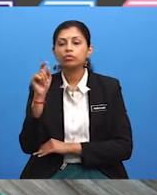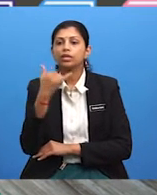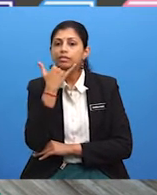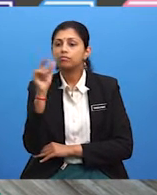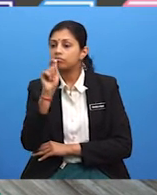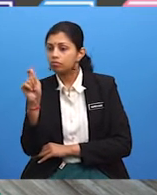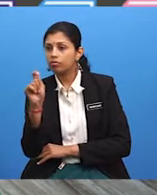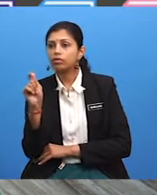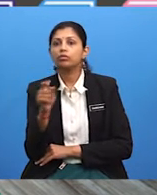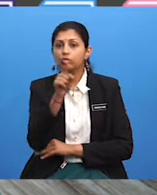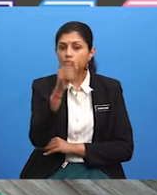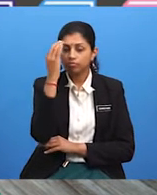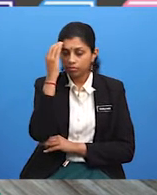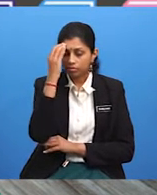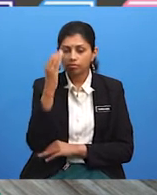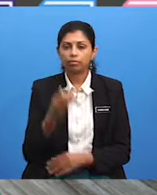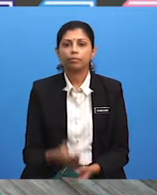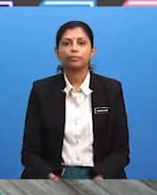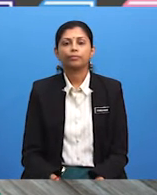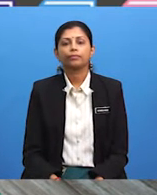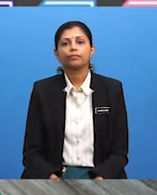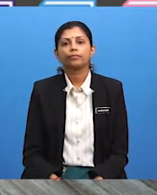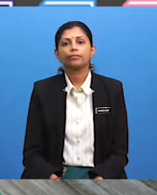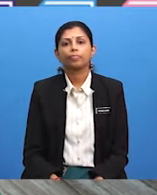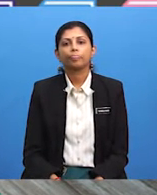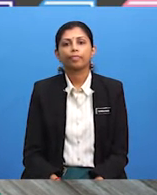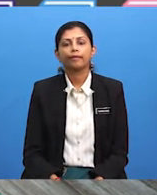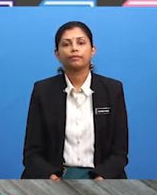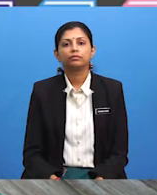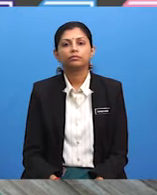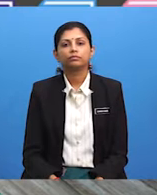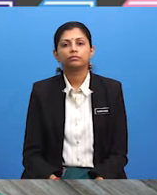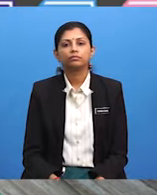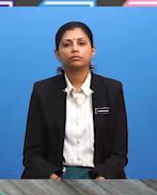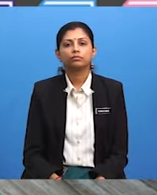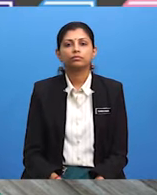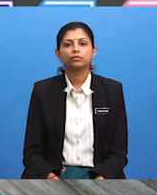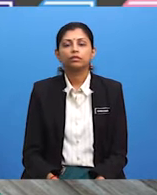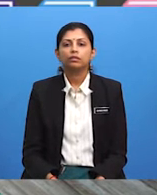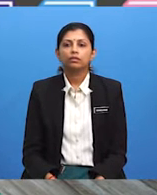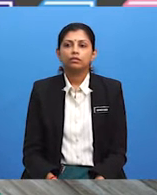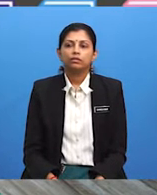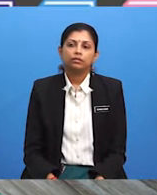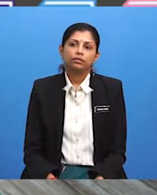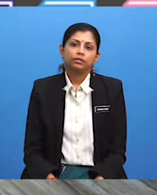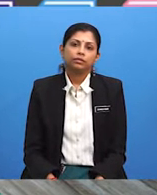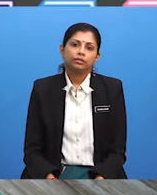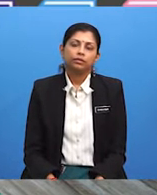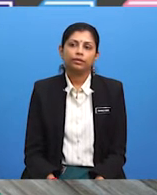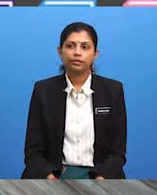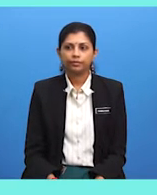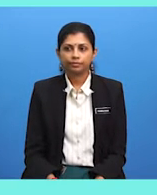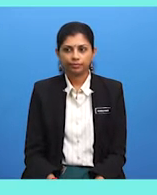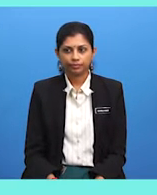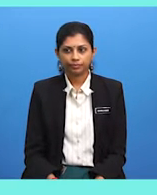do that, think again. Now that we have discussed the do's in the listening test, it is time